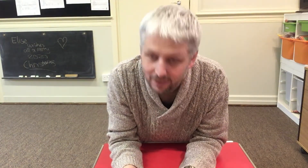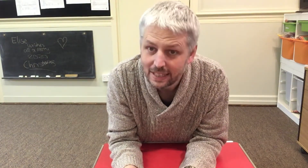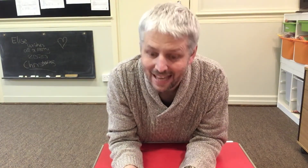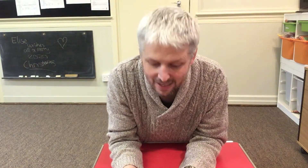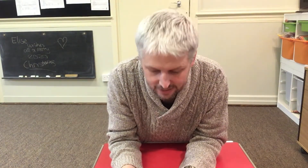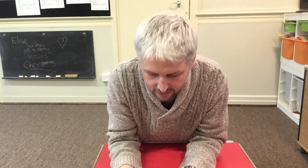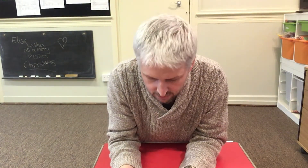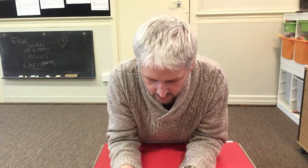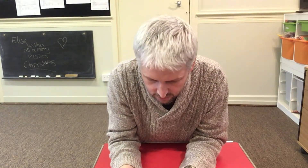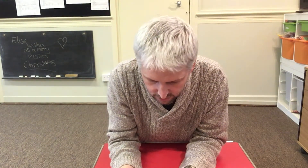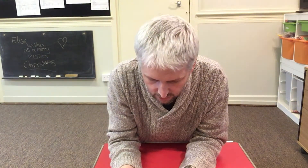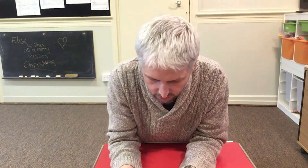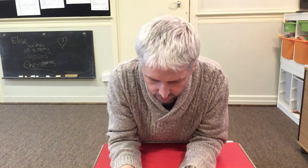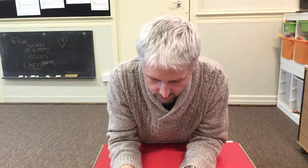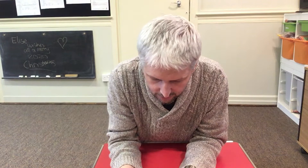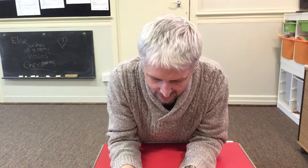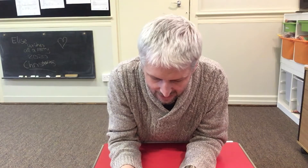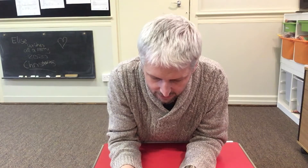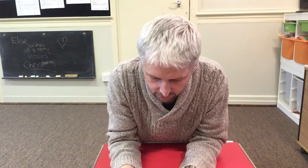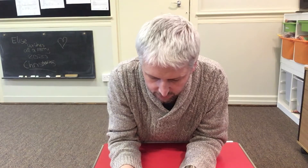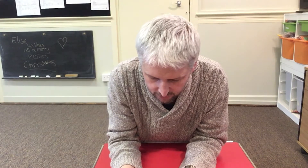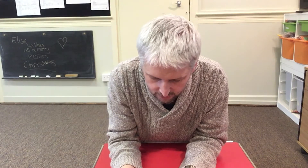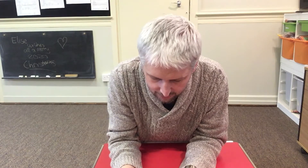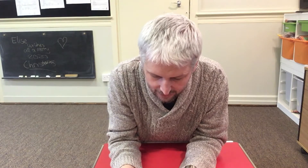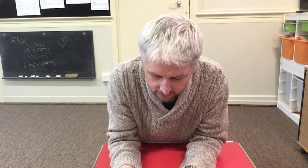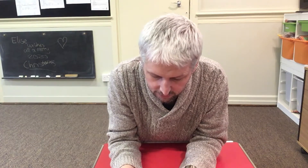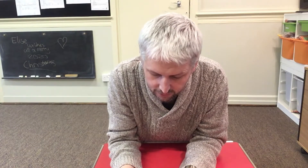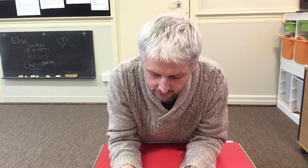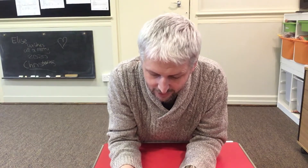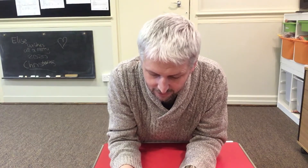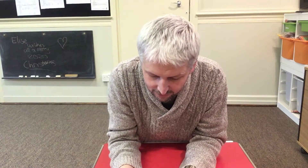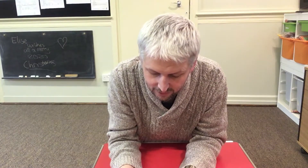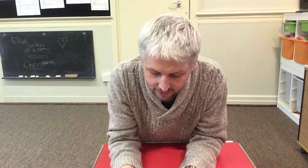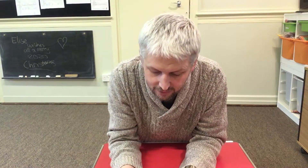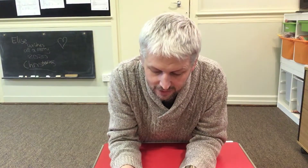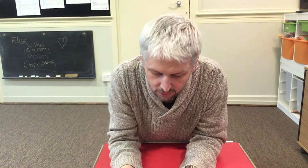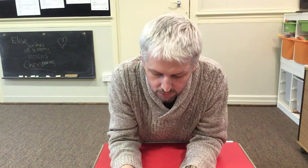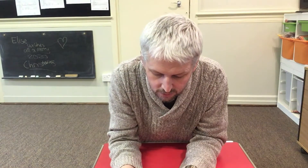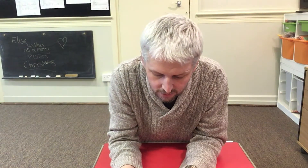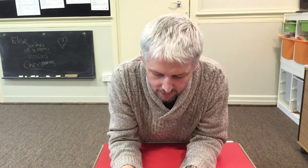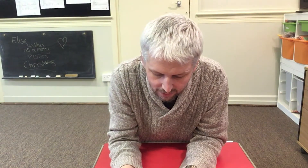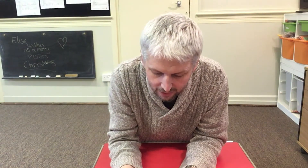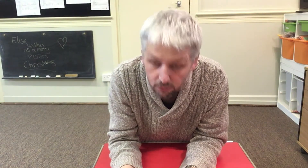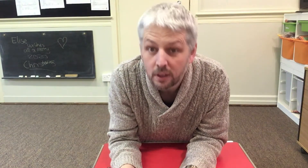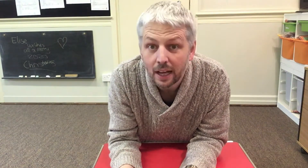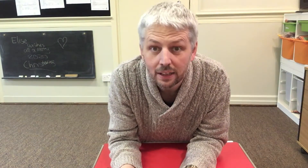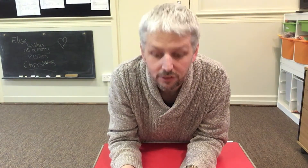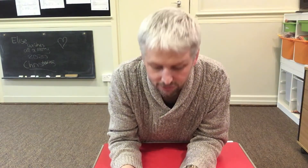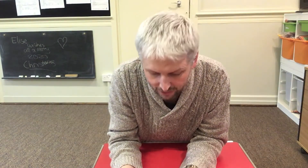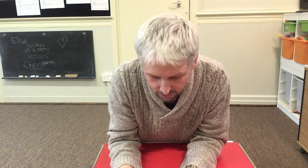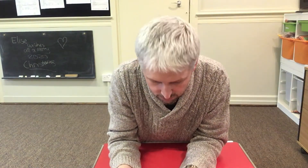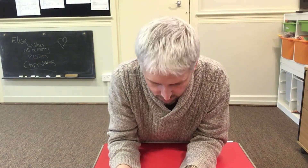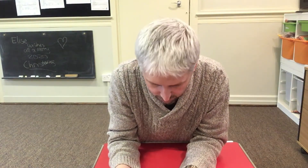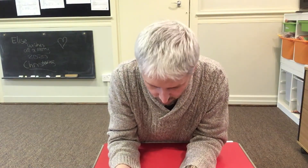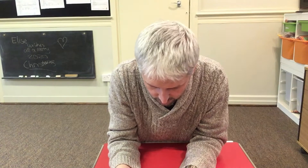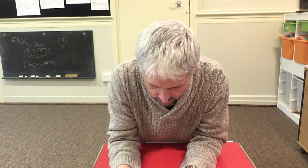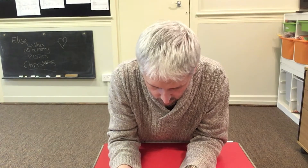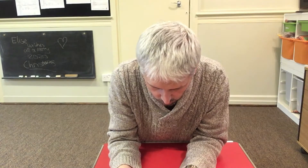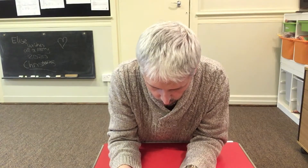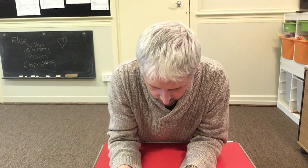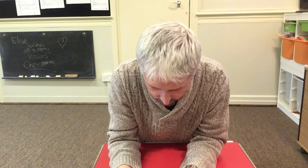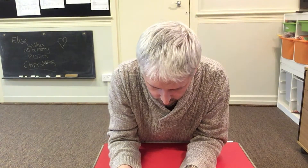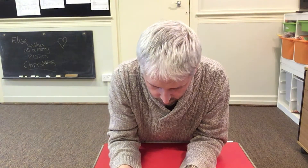veil, yes, slant, lent, dent, cent, deal, dale, and stale. So I've